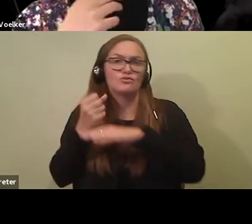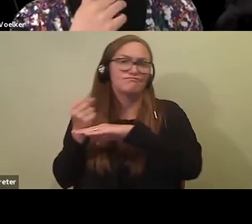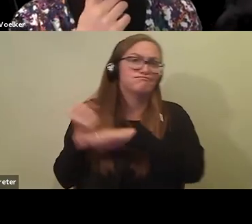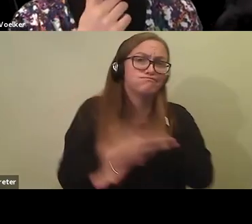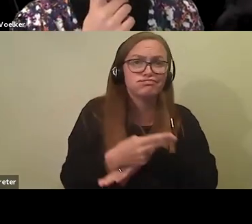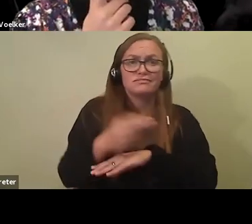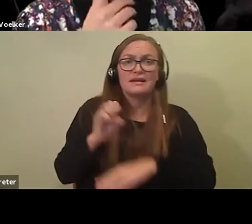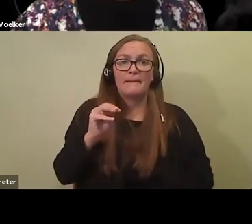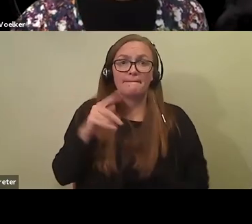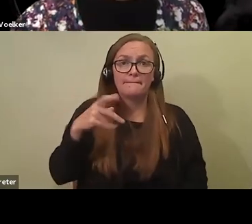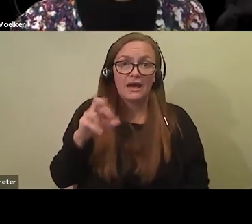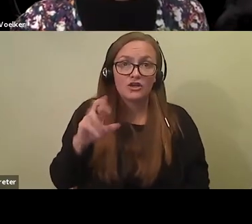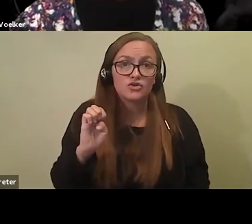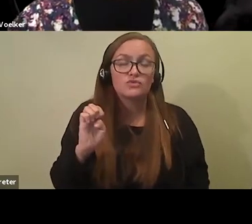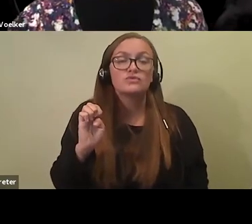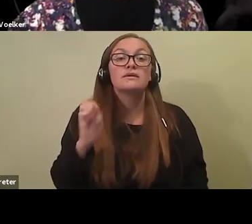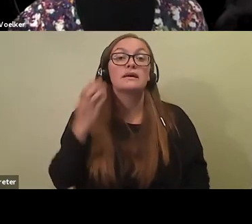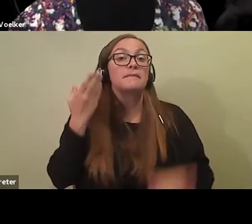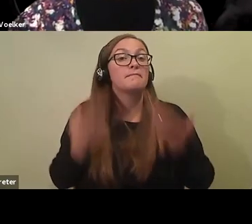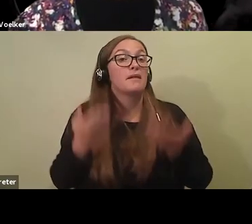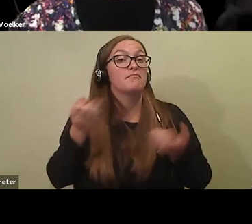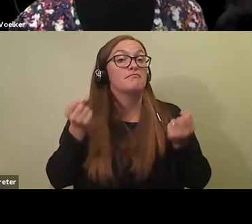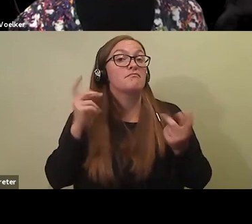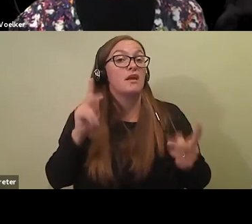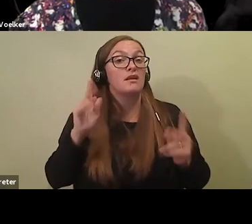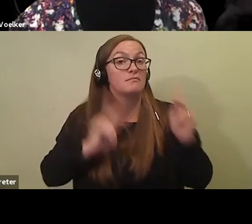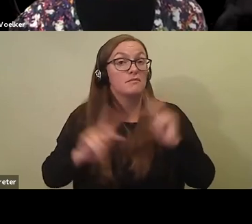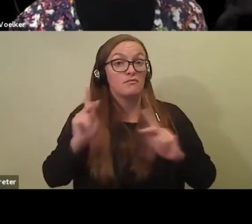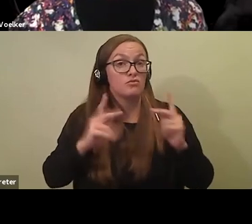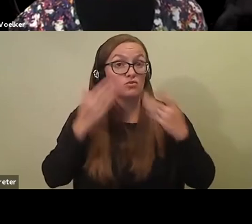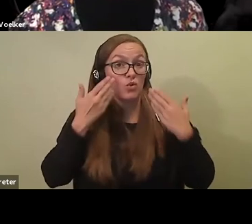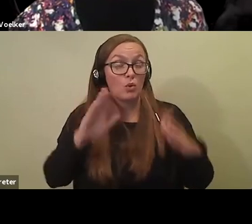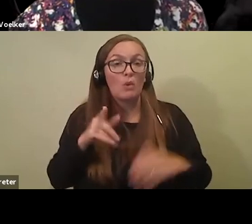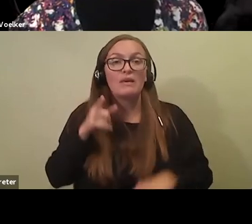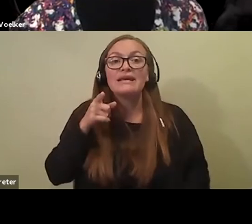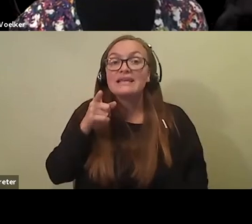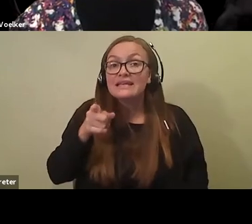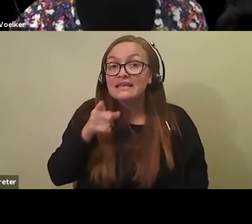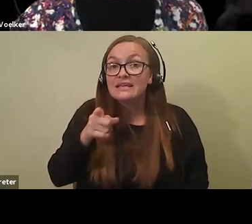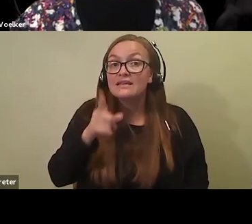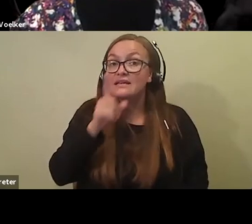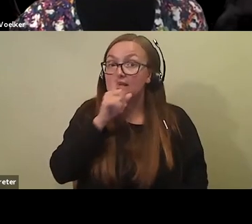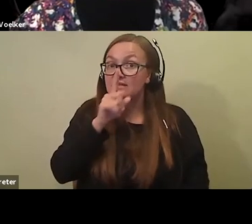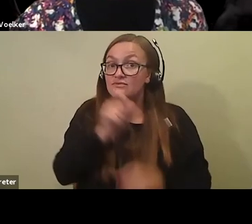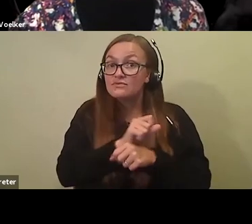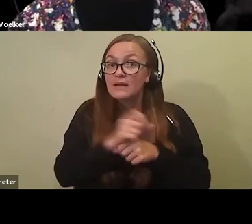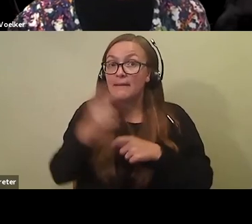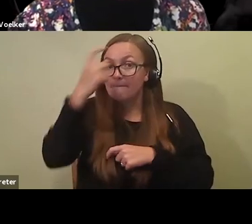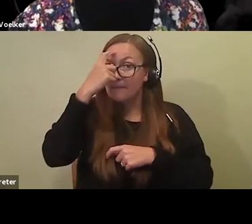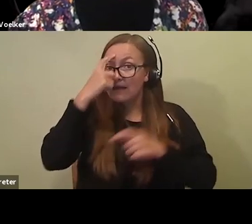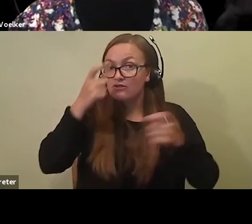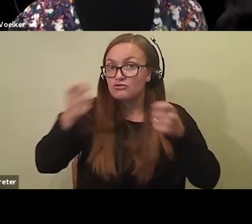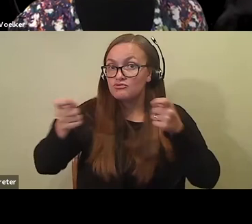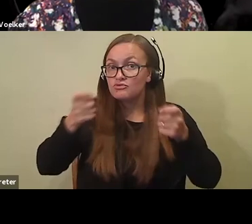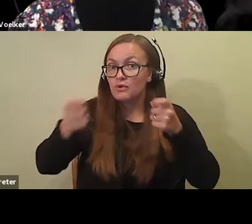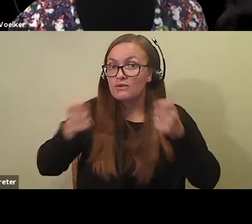course, little, maybe not as well known, is that if you look very closely, he is actually mind-controlling people. That is not him